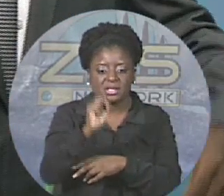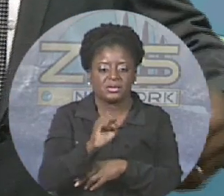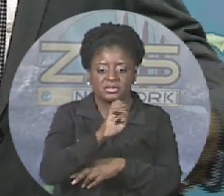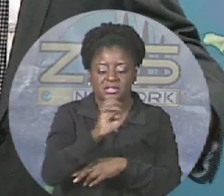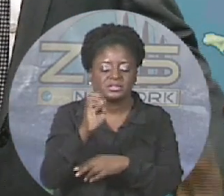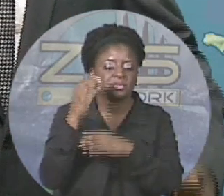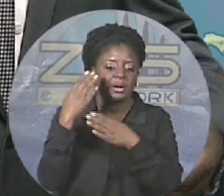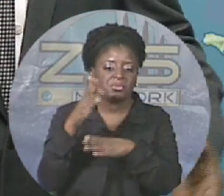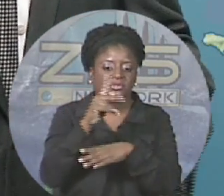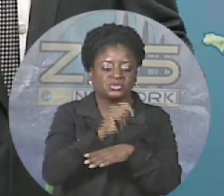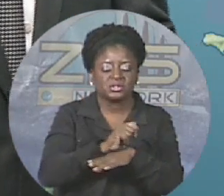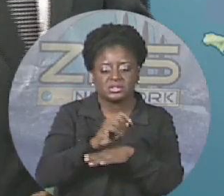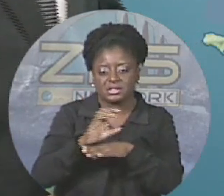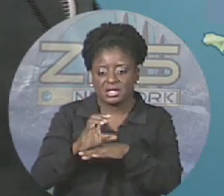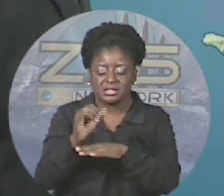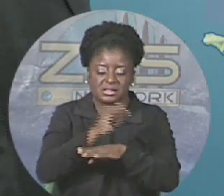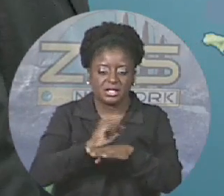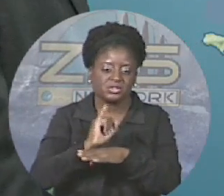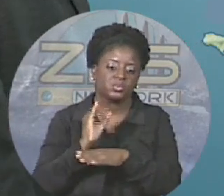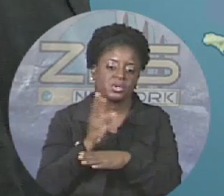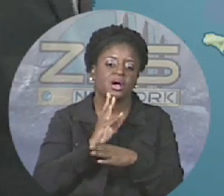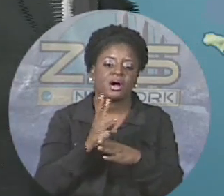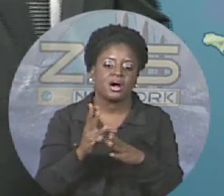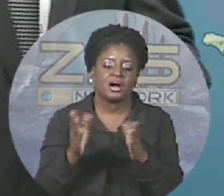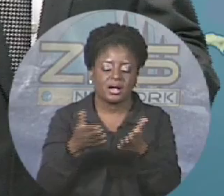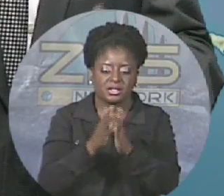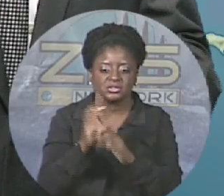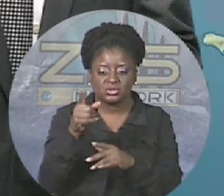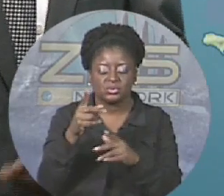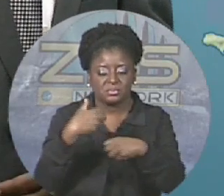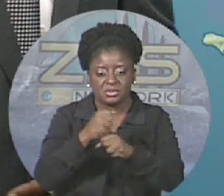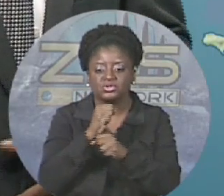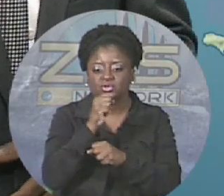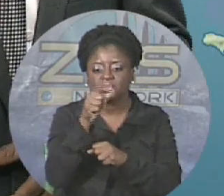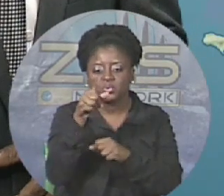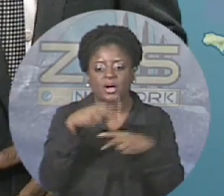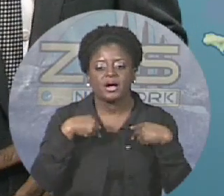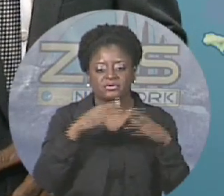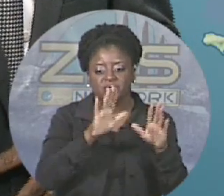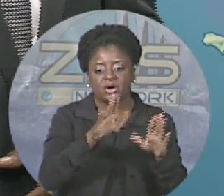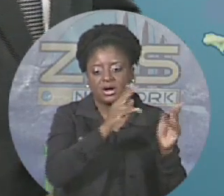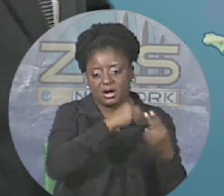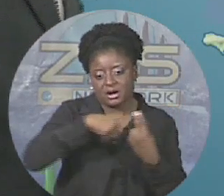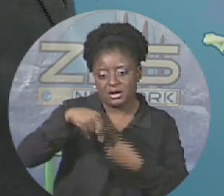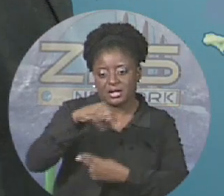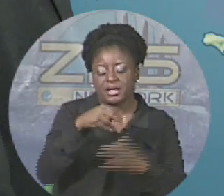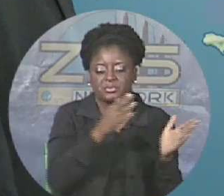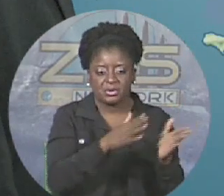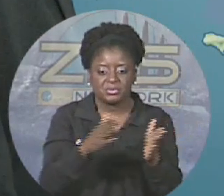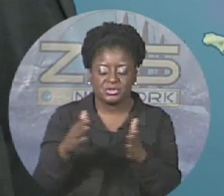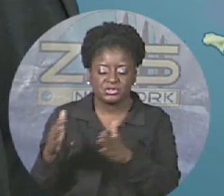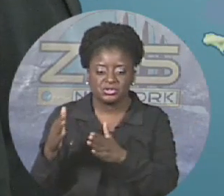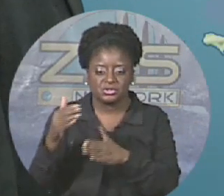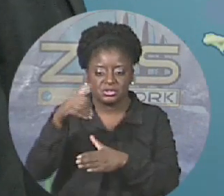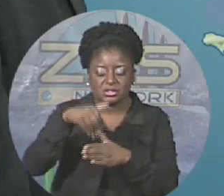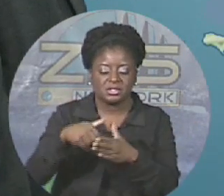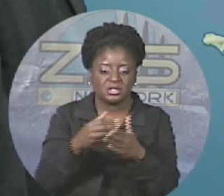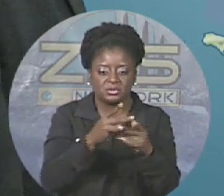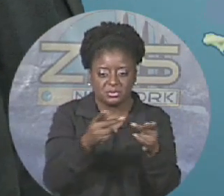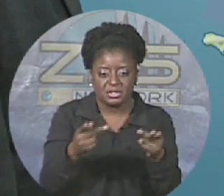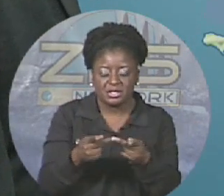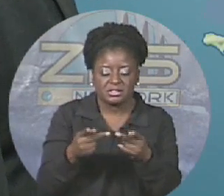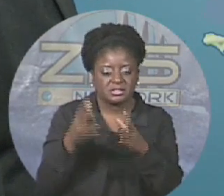Islands, we are asking you, urging you to make sure you have your hurricane preparation plans in place, as this storm is expected